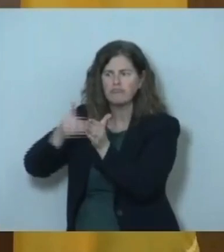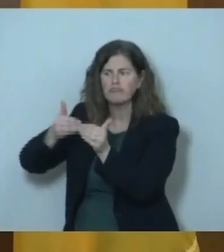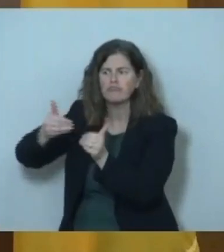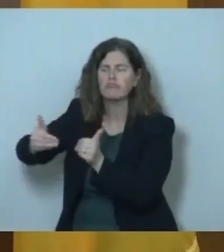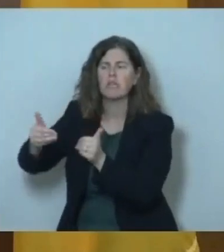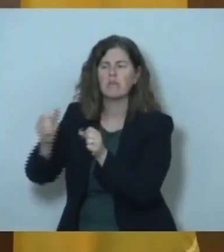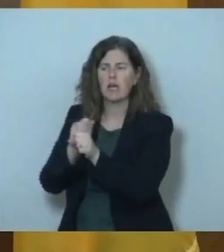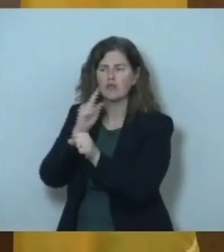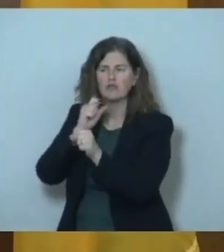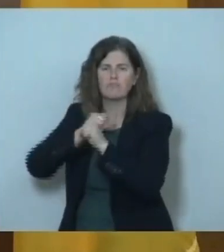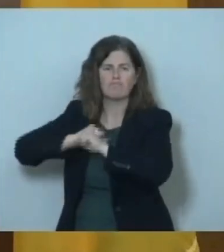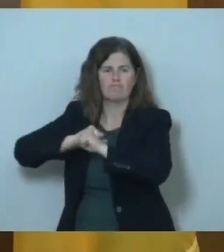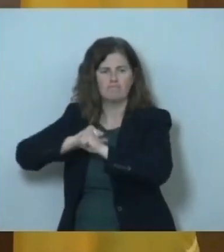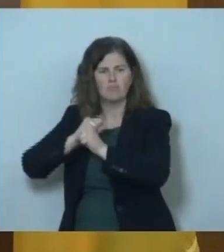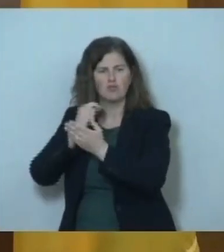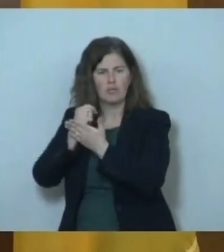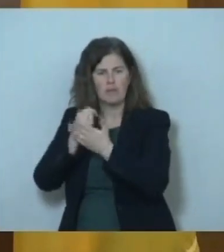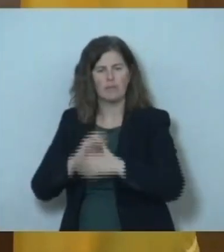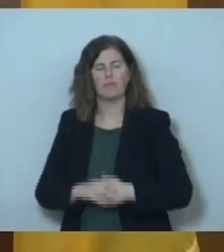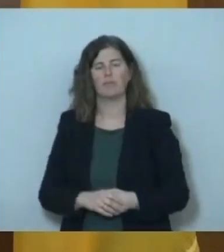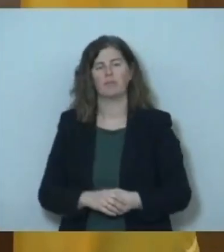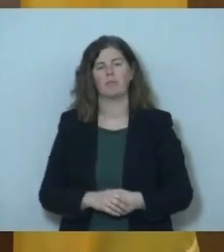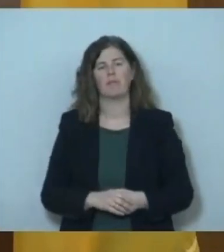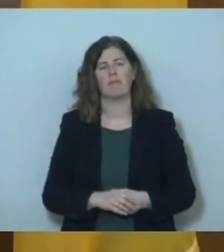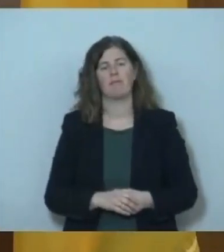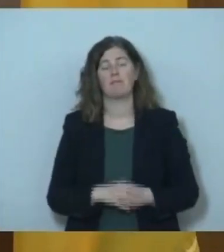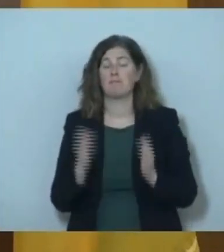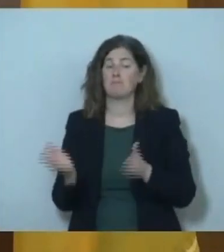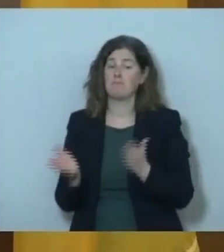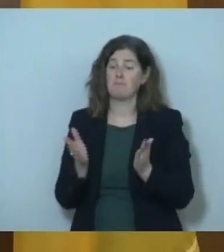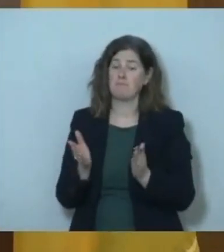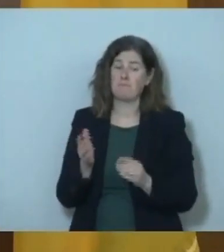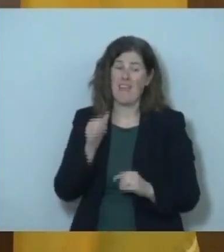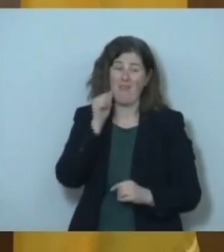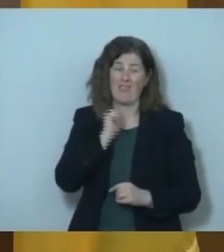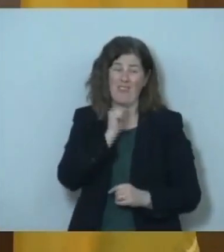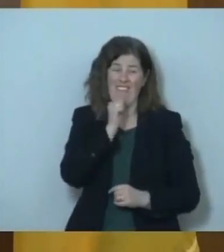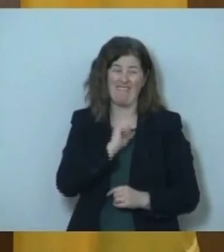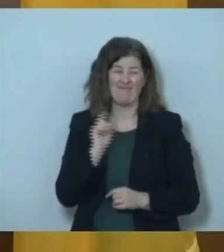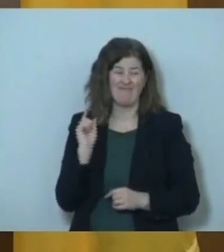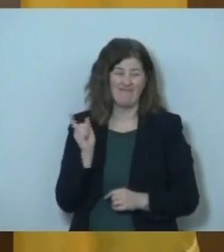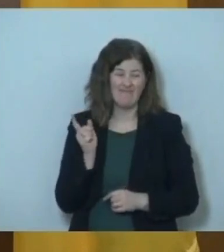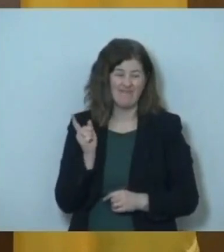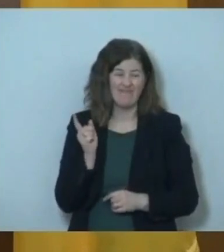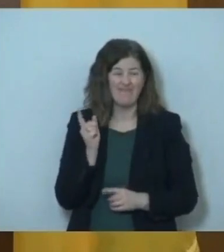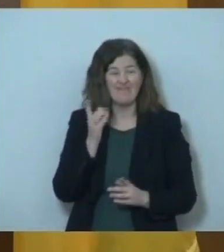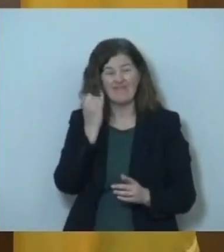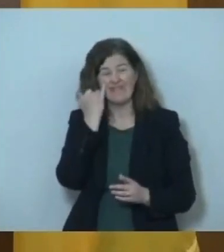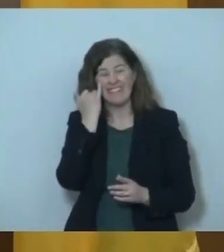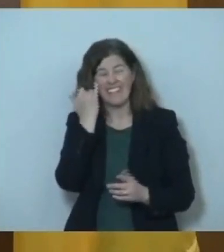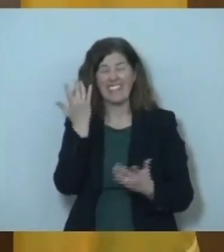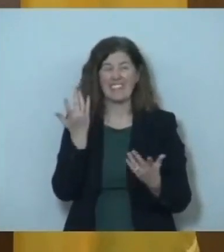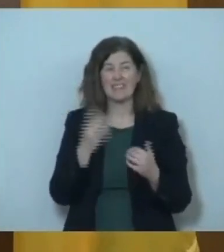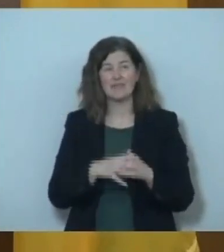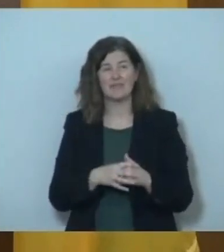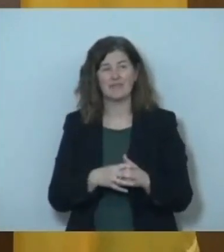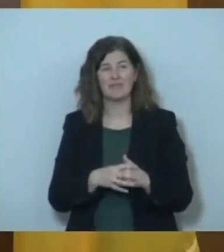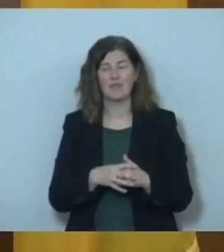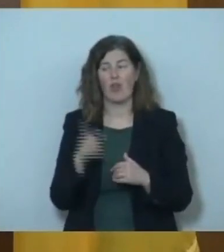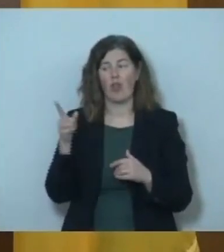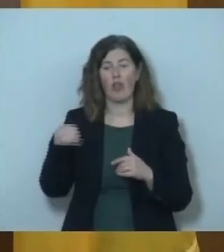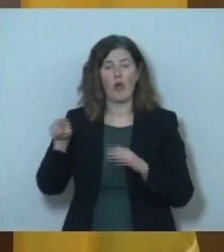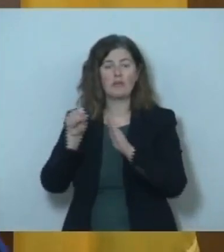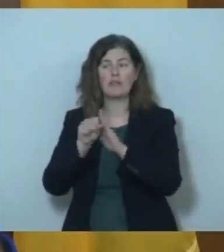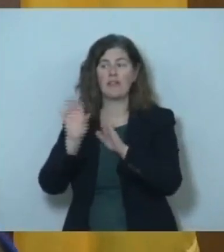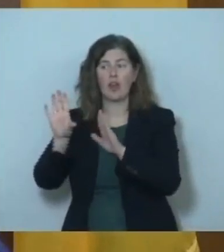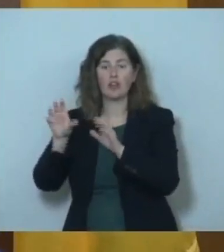doing what you can about treatment. And then Arizona. And so when these states have opening